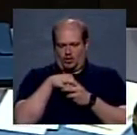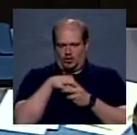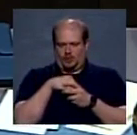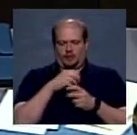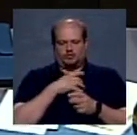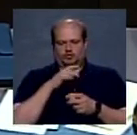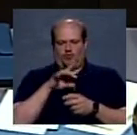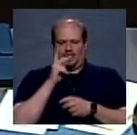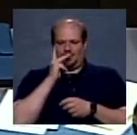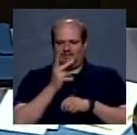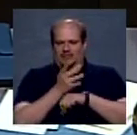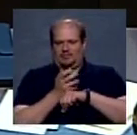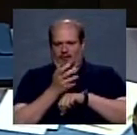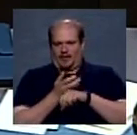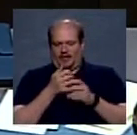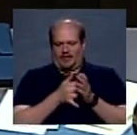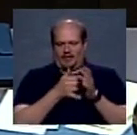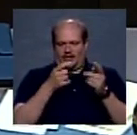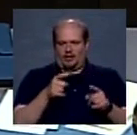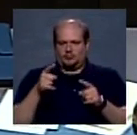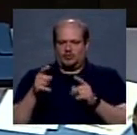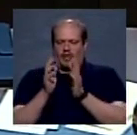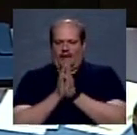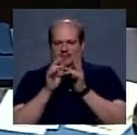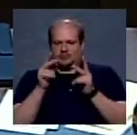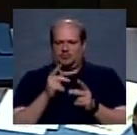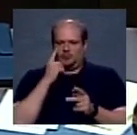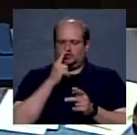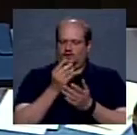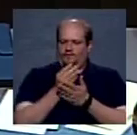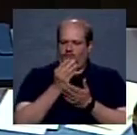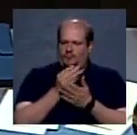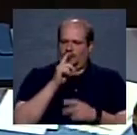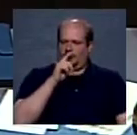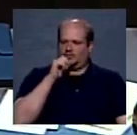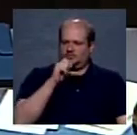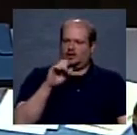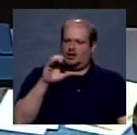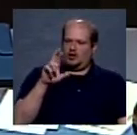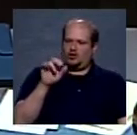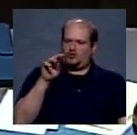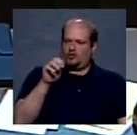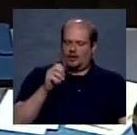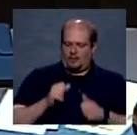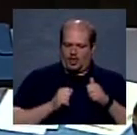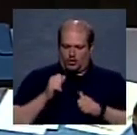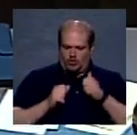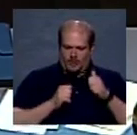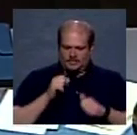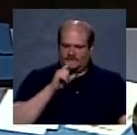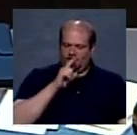like to see the panhandling that goes on, but asking somebody for money is not a crime. Mm-hmm. Yeah, aggressive panhandling is, and there's a fine